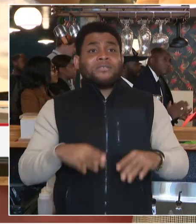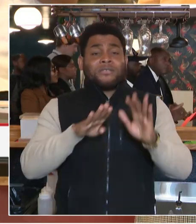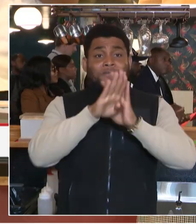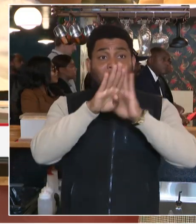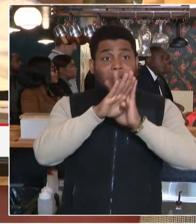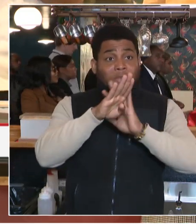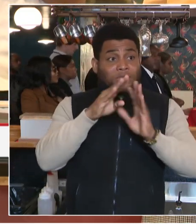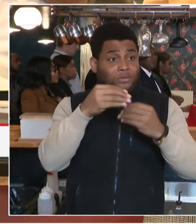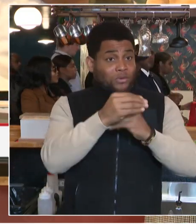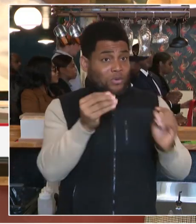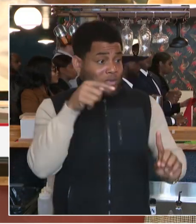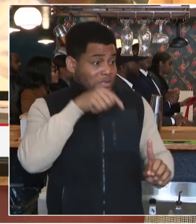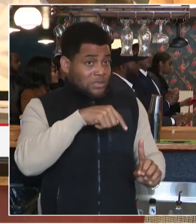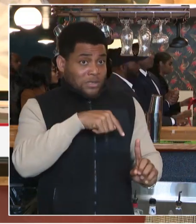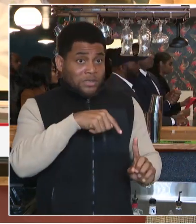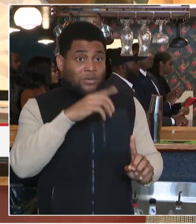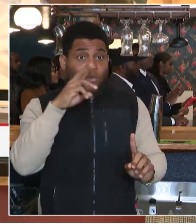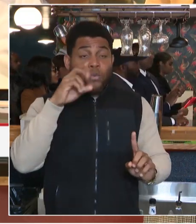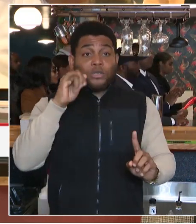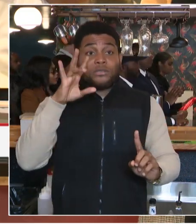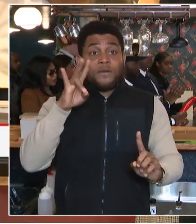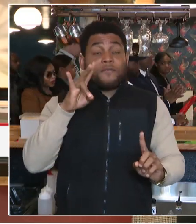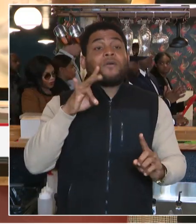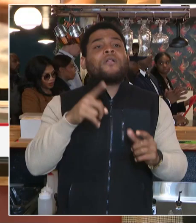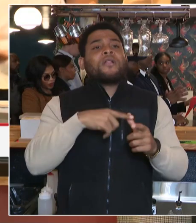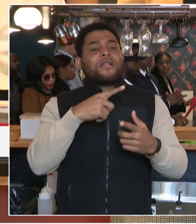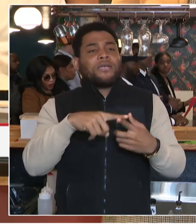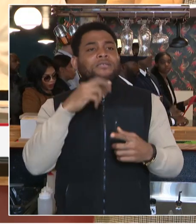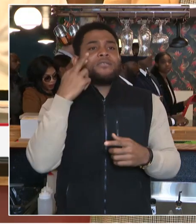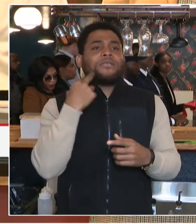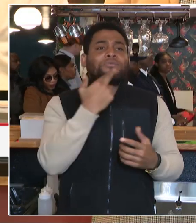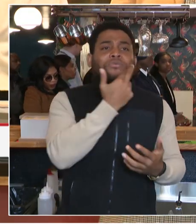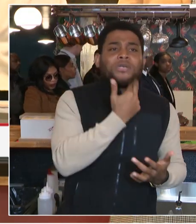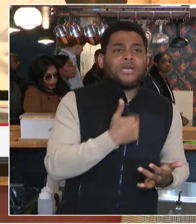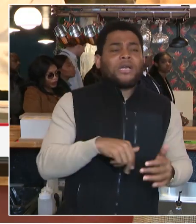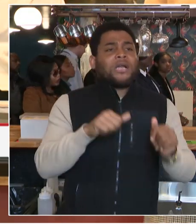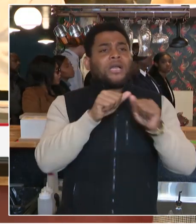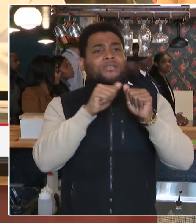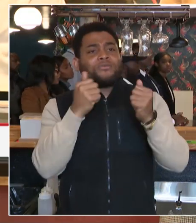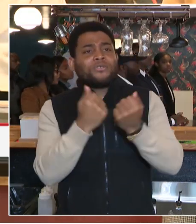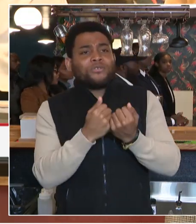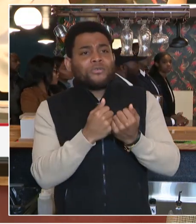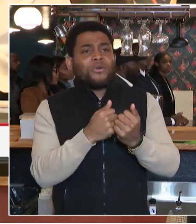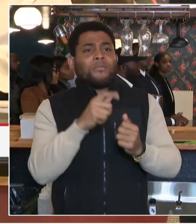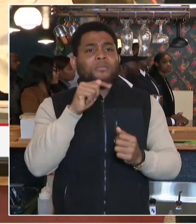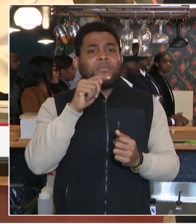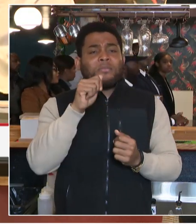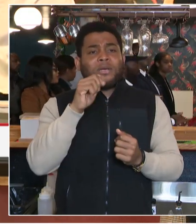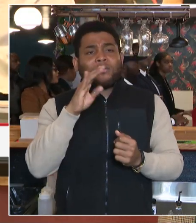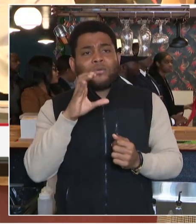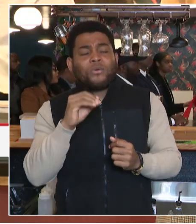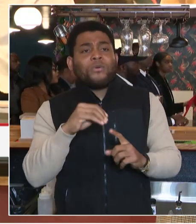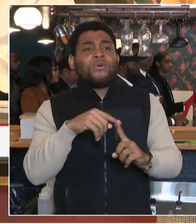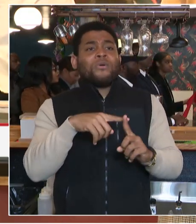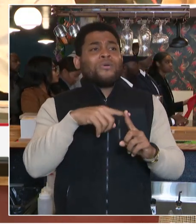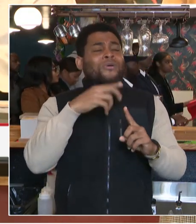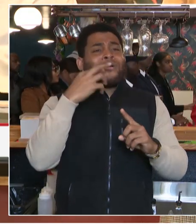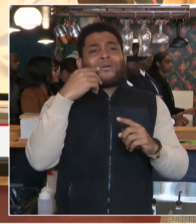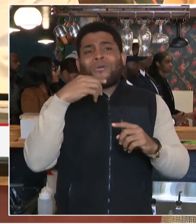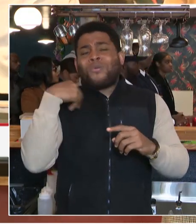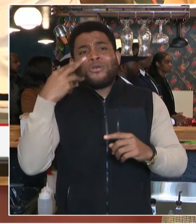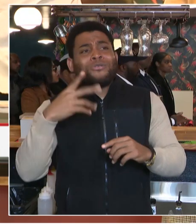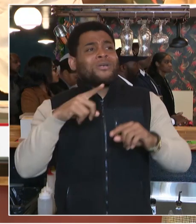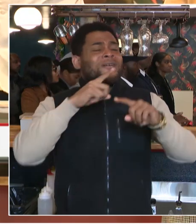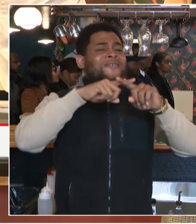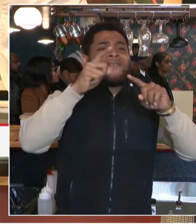And Restaurant Association of Metropolitan Washington, RAMW. The mayor's office has been absolutely important to